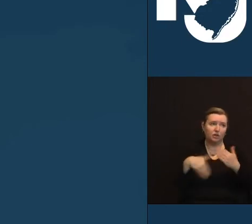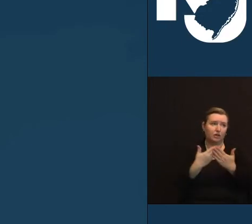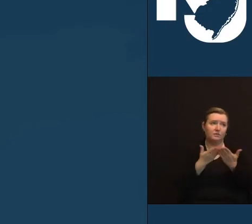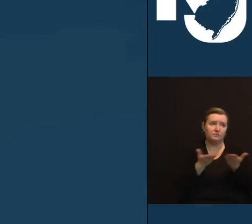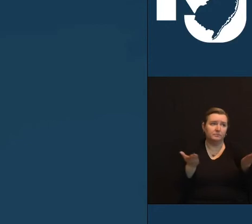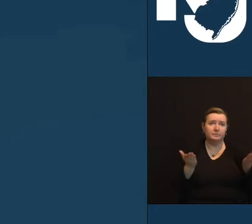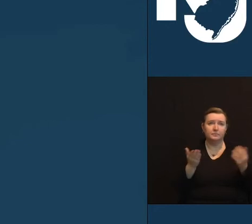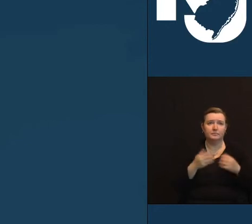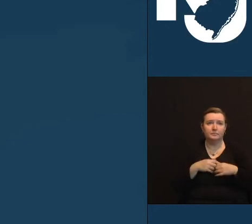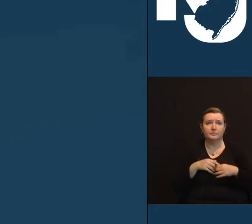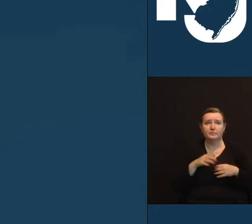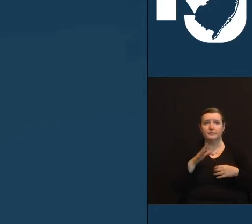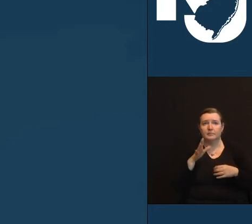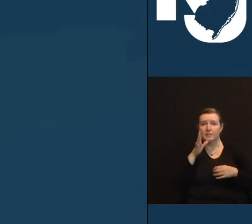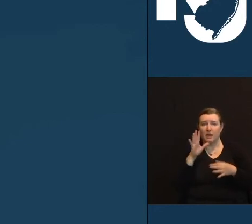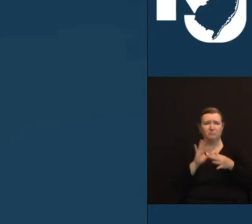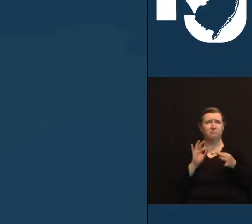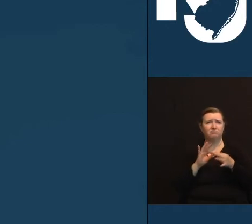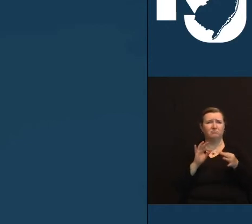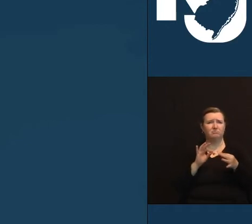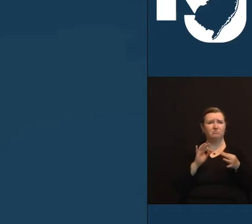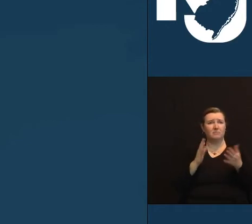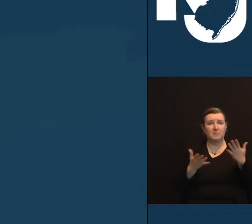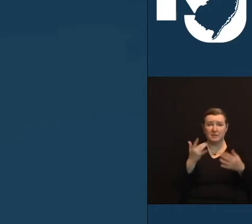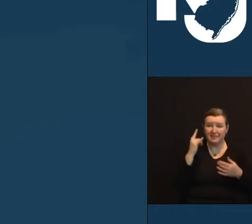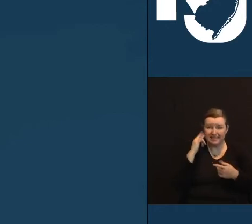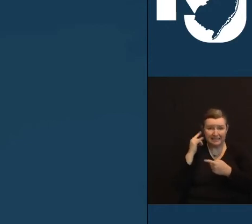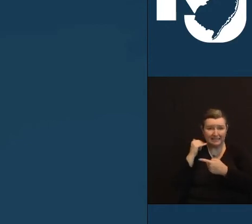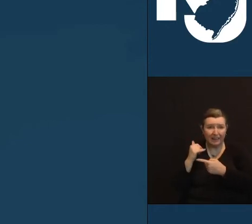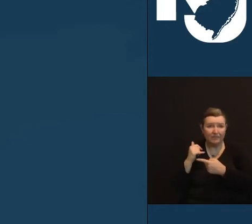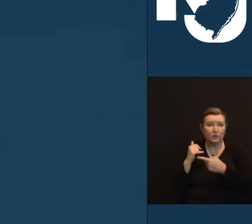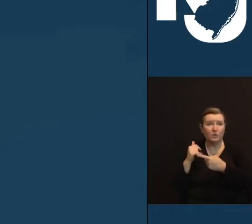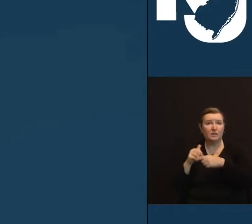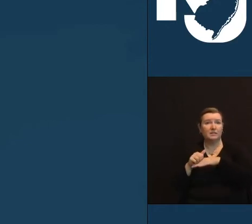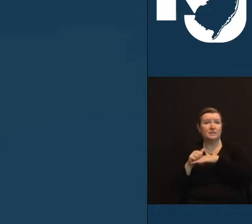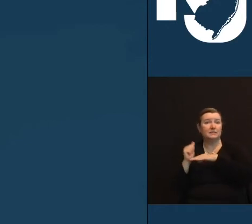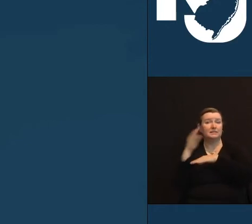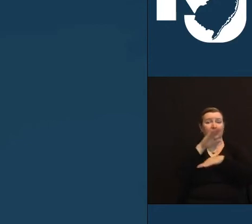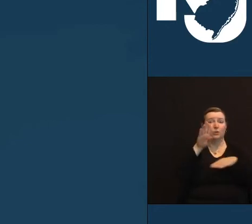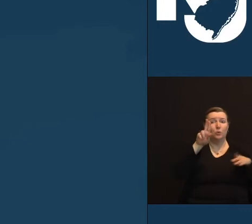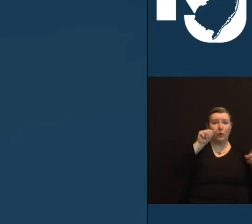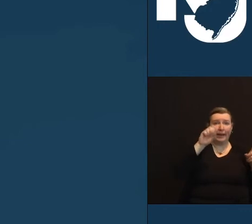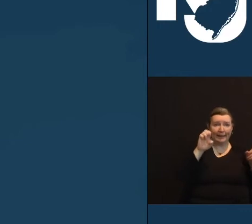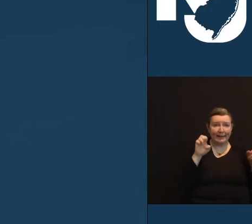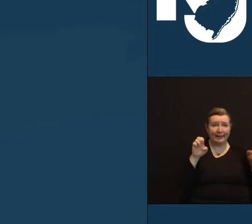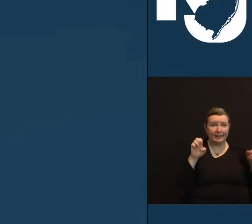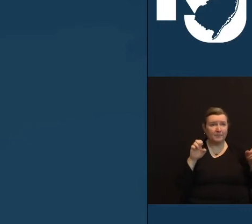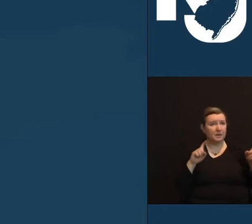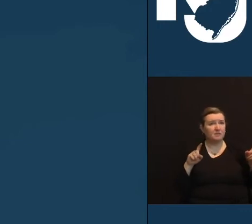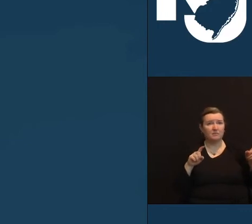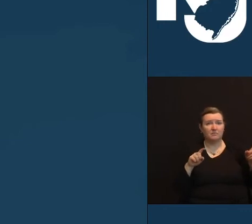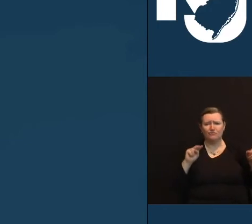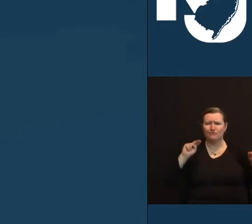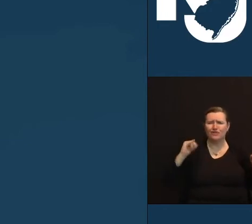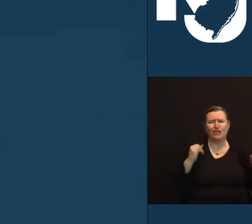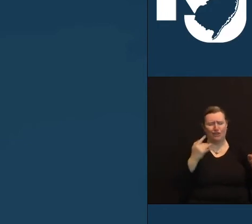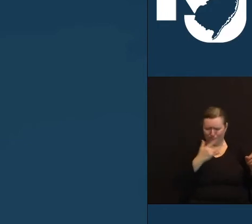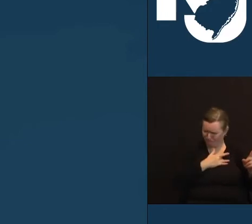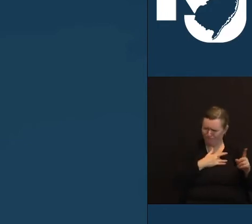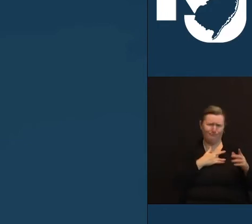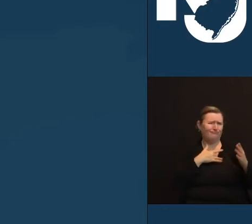she may have been in California or deployed in the United Arab Emirates, but she was a Jersey girl. So